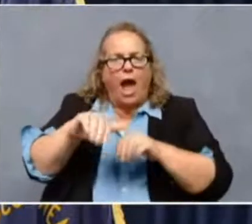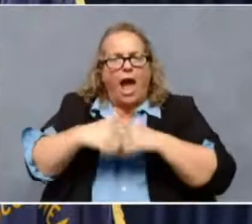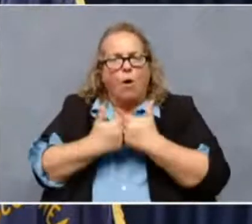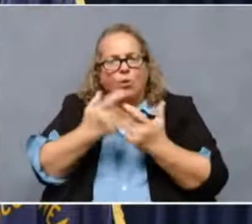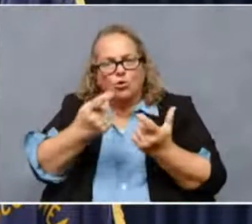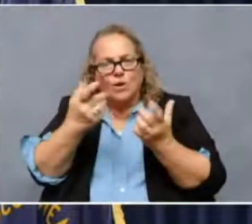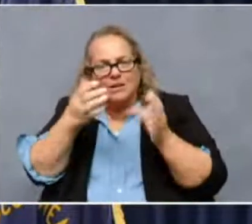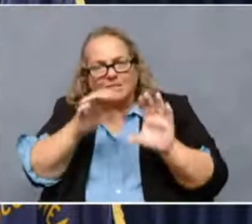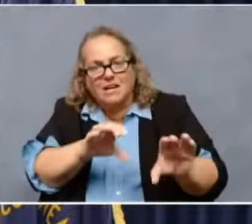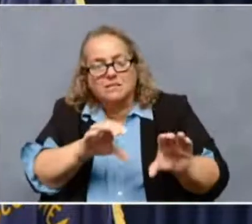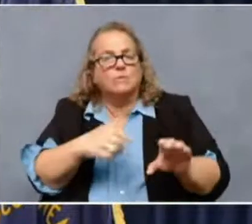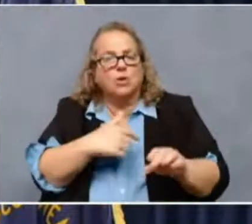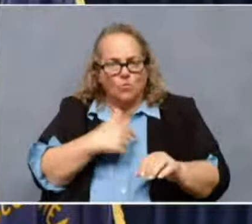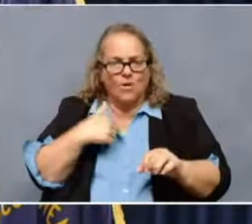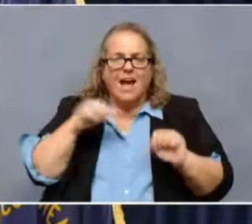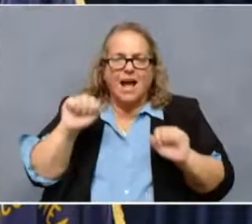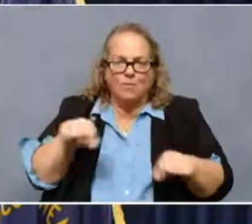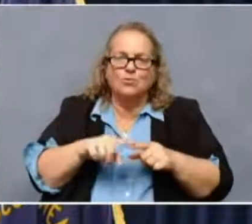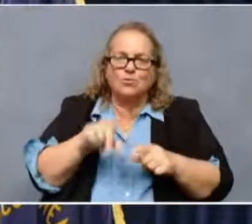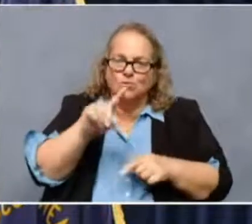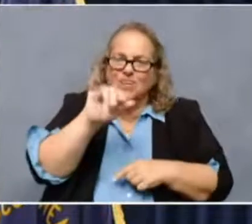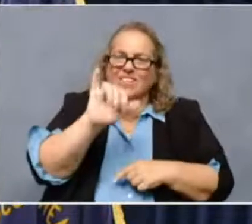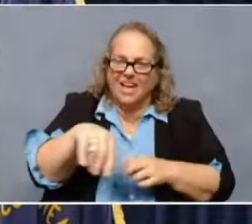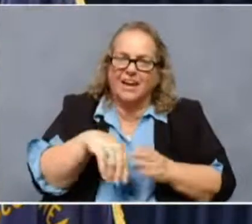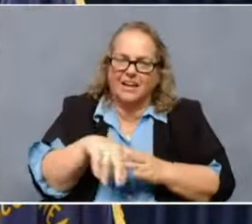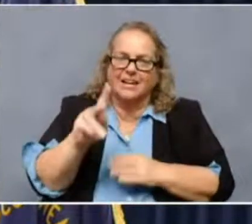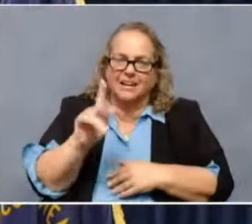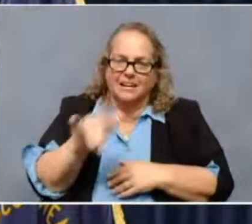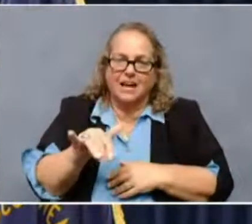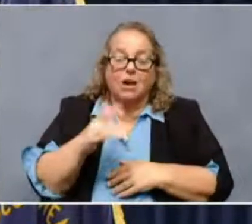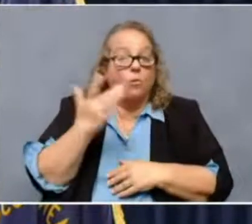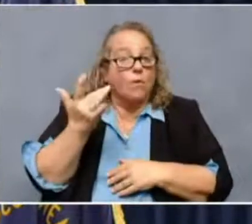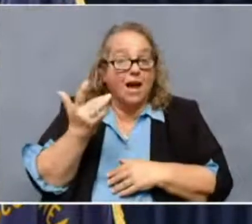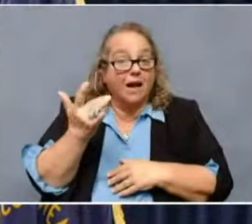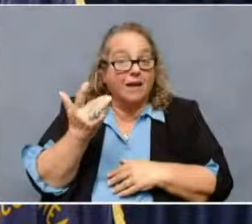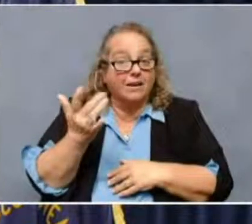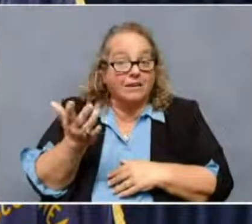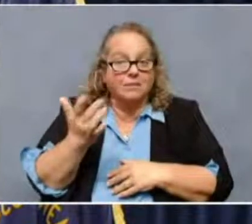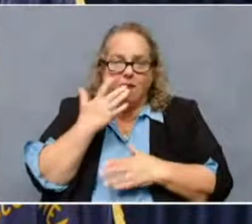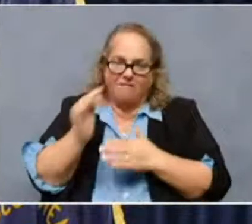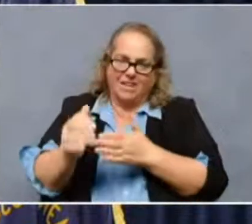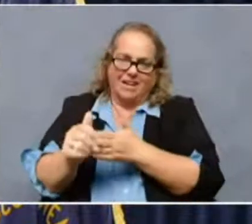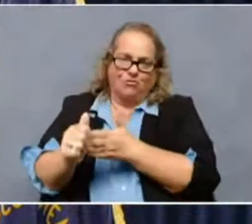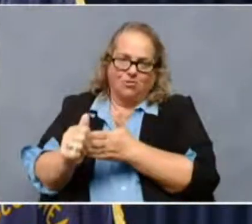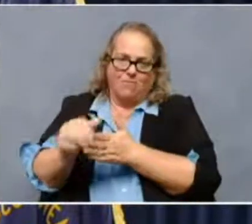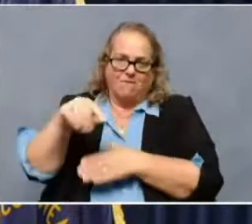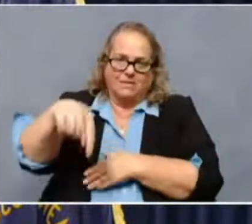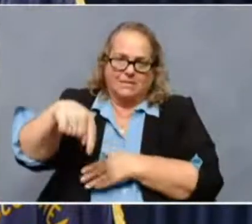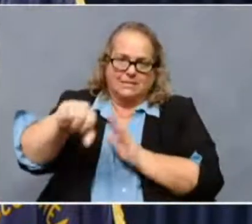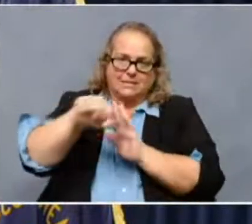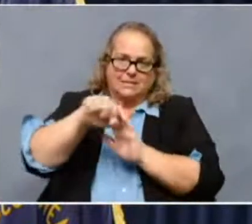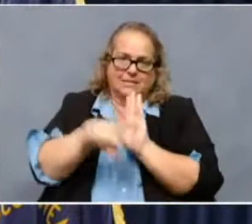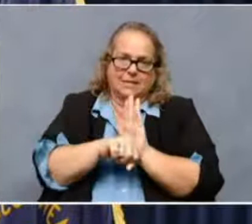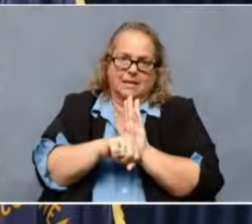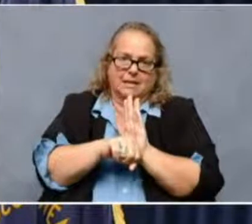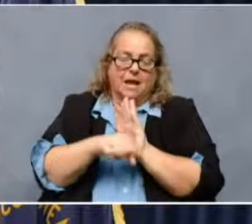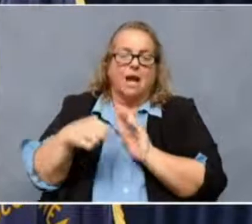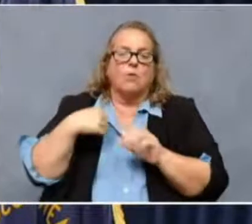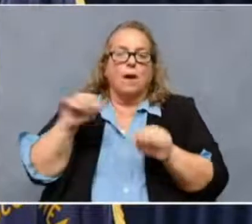that in Kentucky. We're able to do that because of the leadership of the state. And we're able to do that because of the people